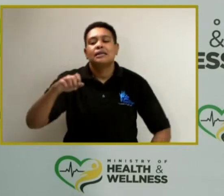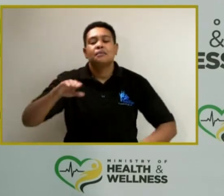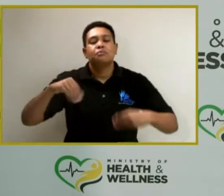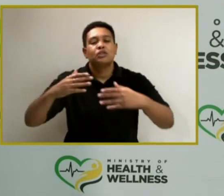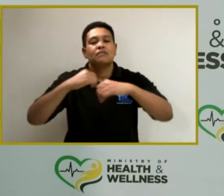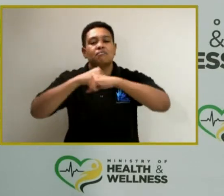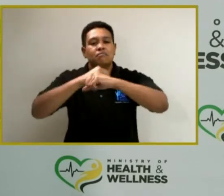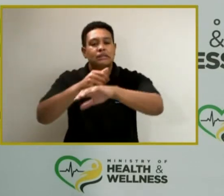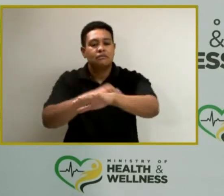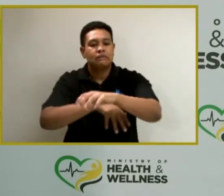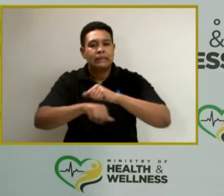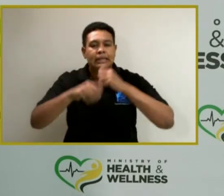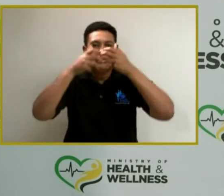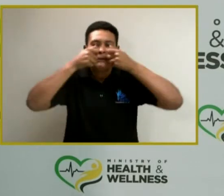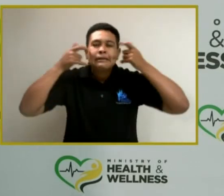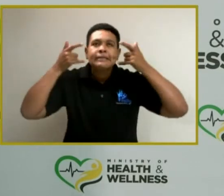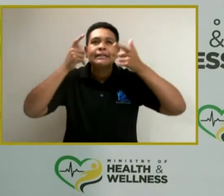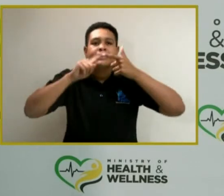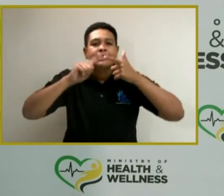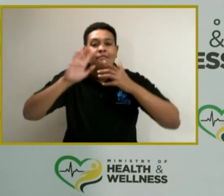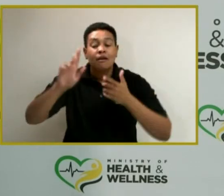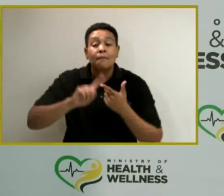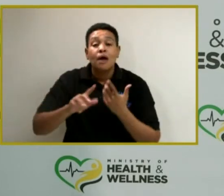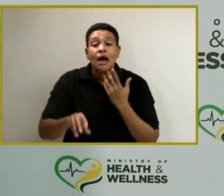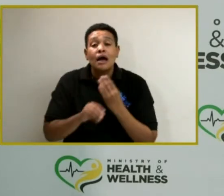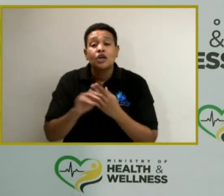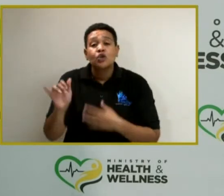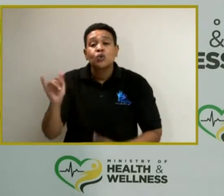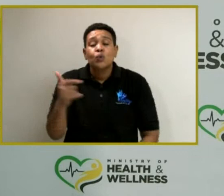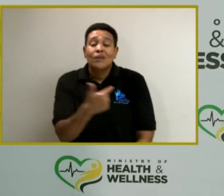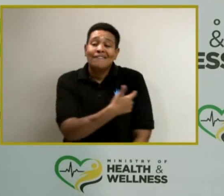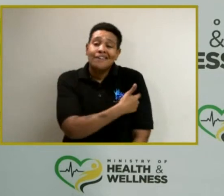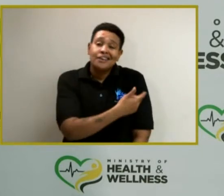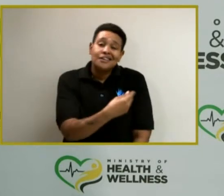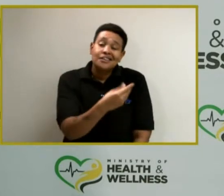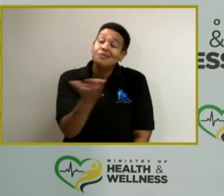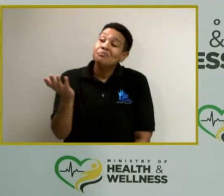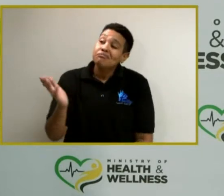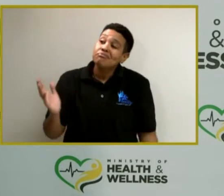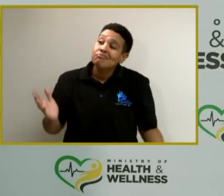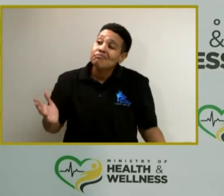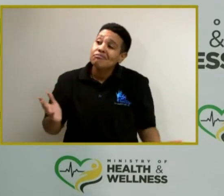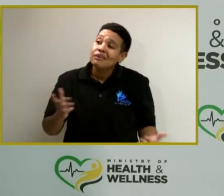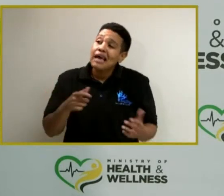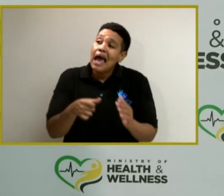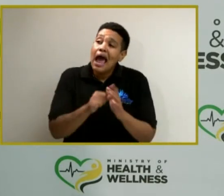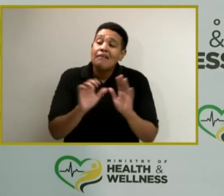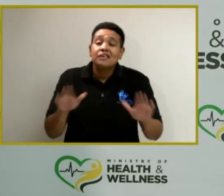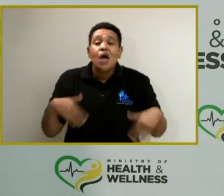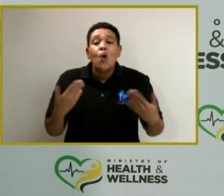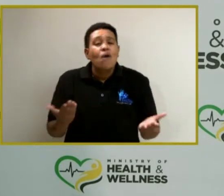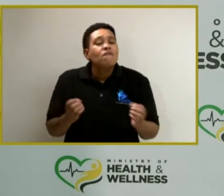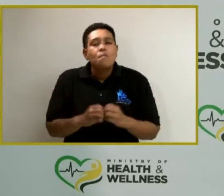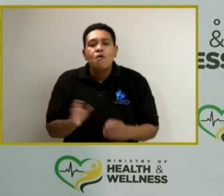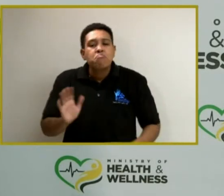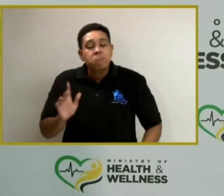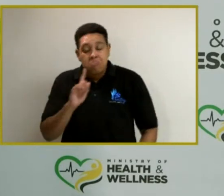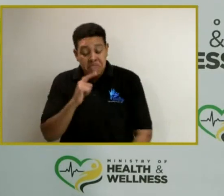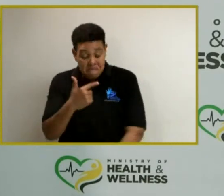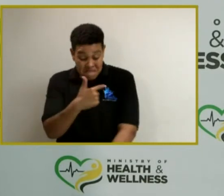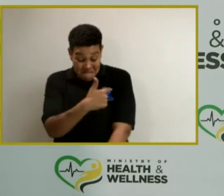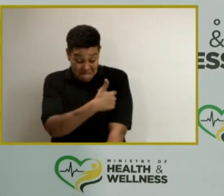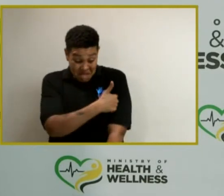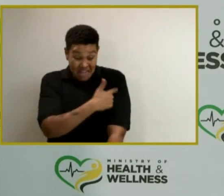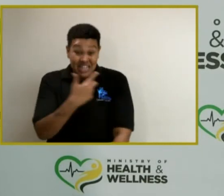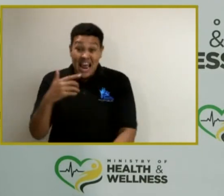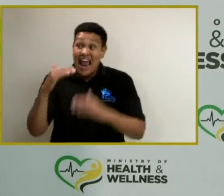for that. But also as it relates to vaccination, I don't think we can emphasize that more, that the vaccination levels among